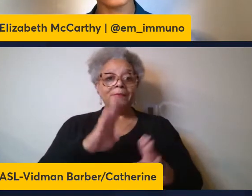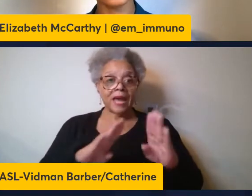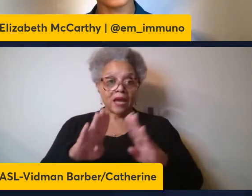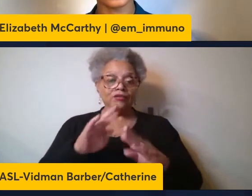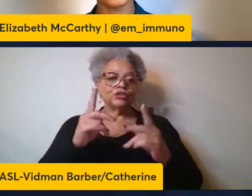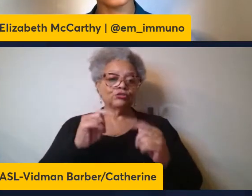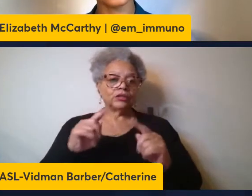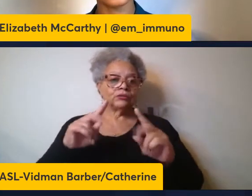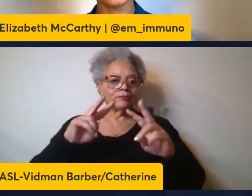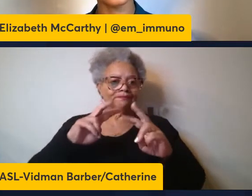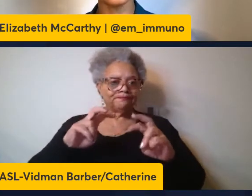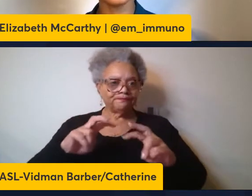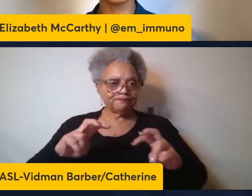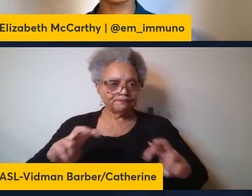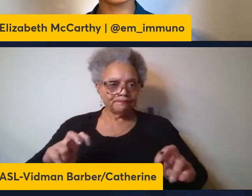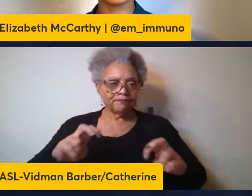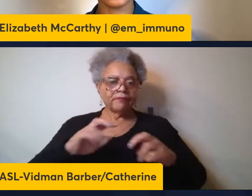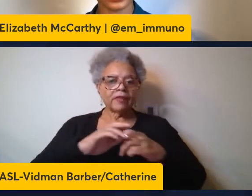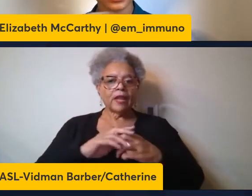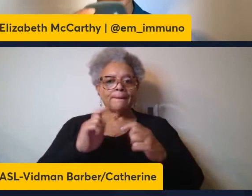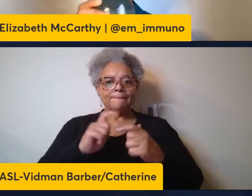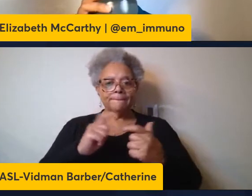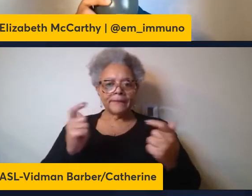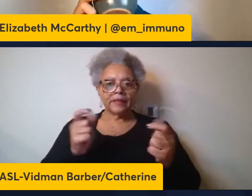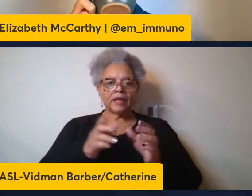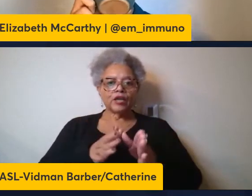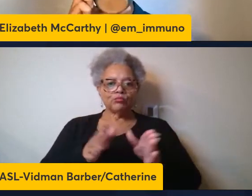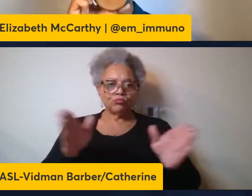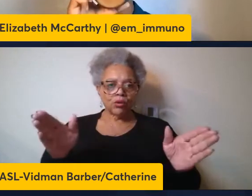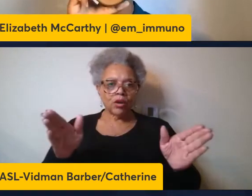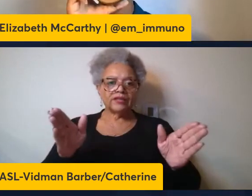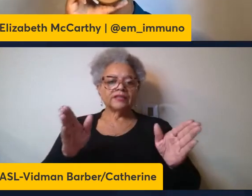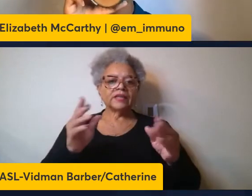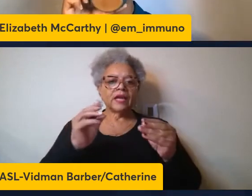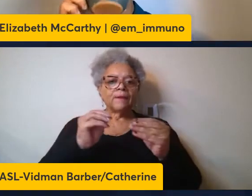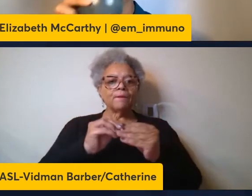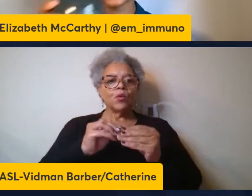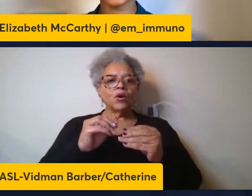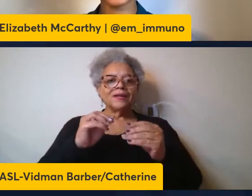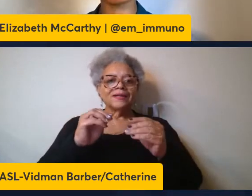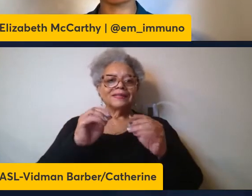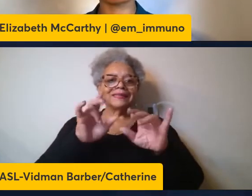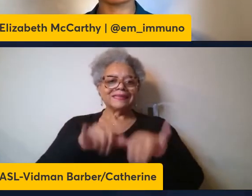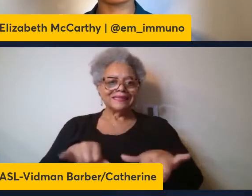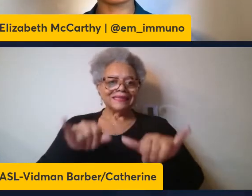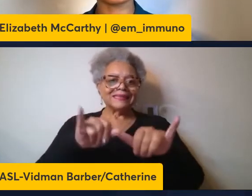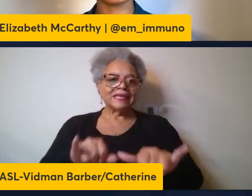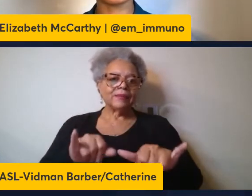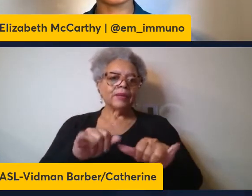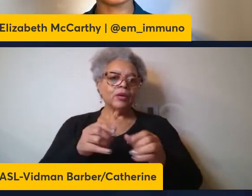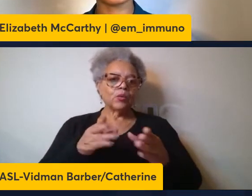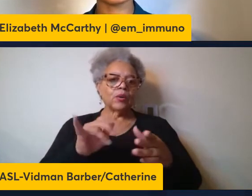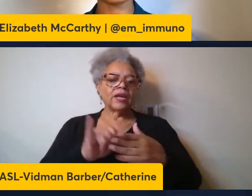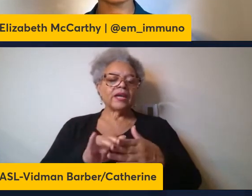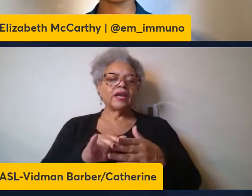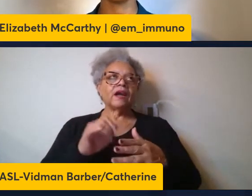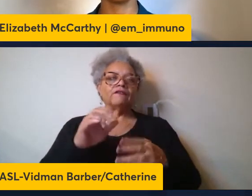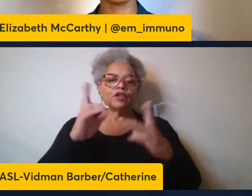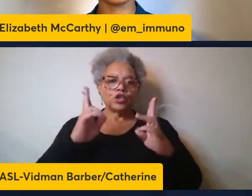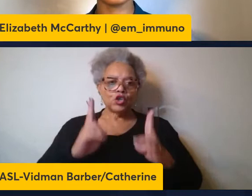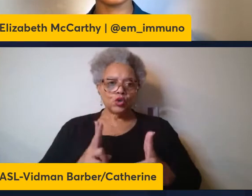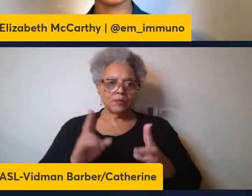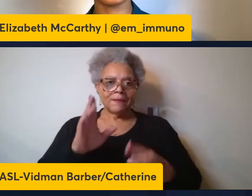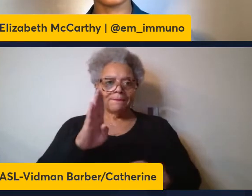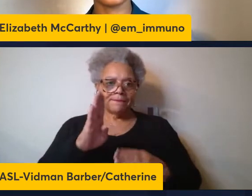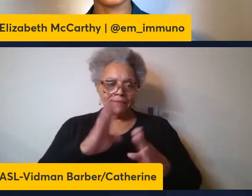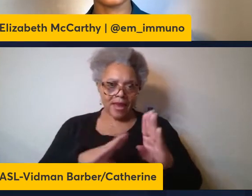assess bigger and broader and more systemic ways of measuring human biology, I think is also part